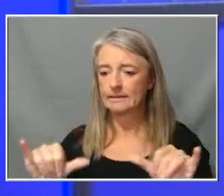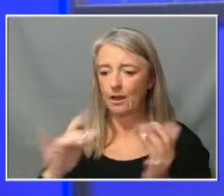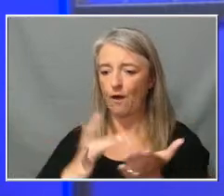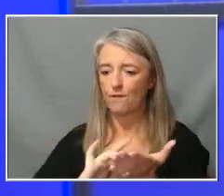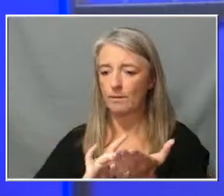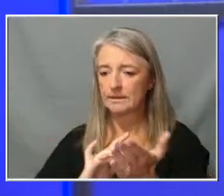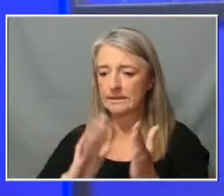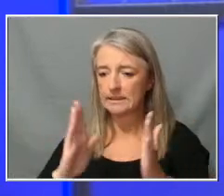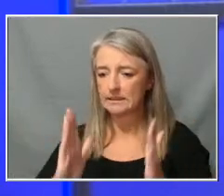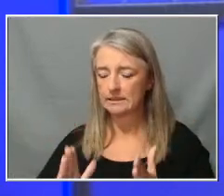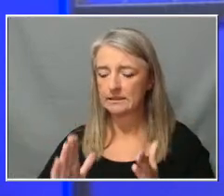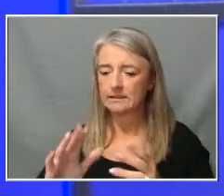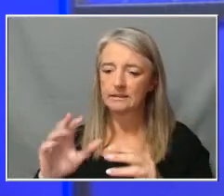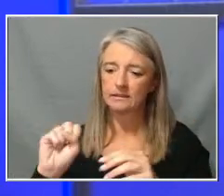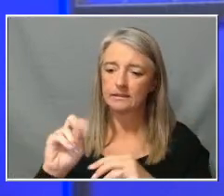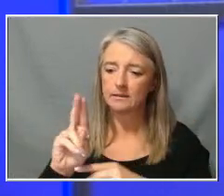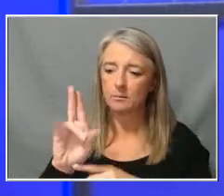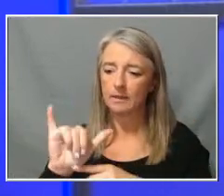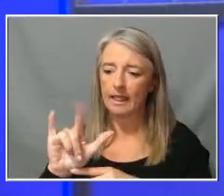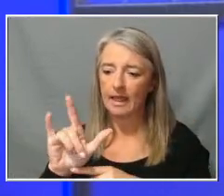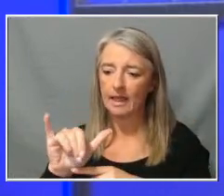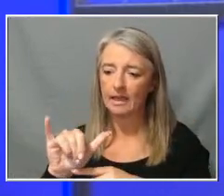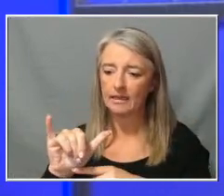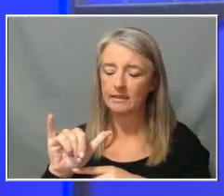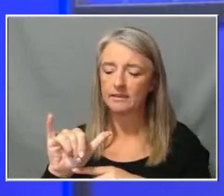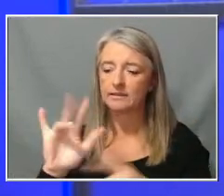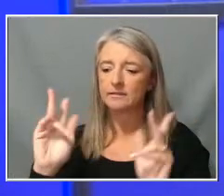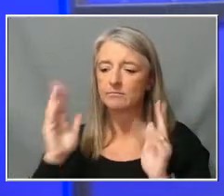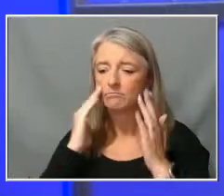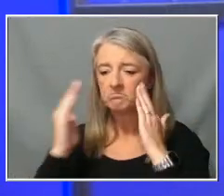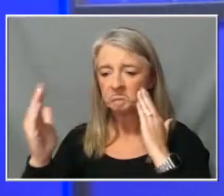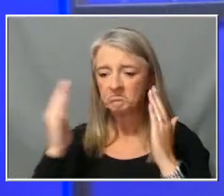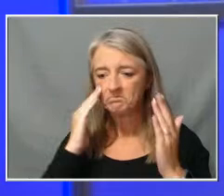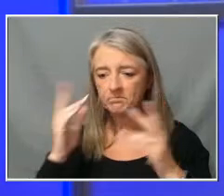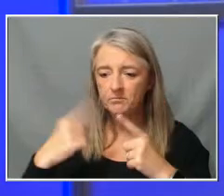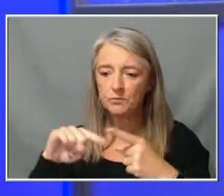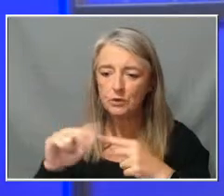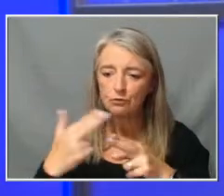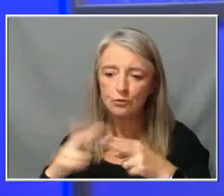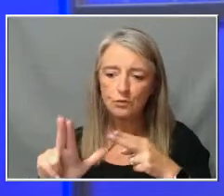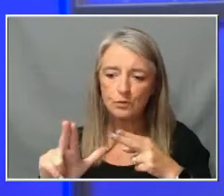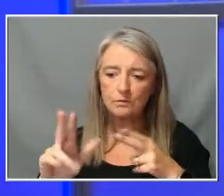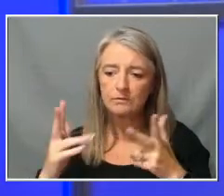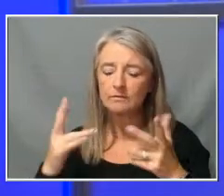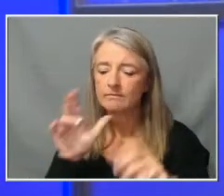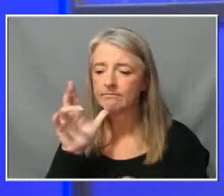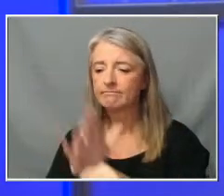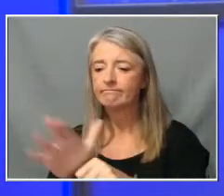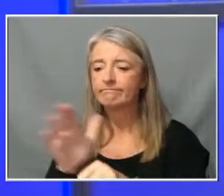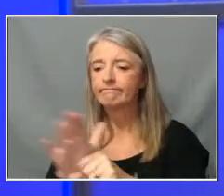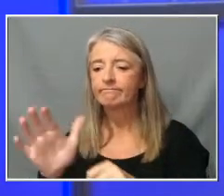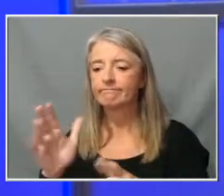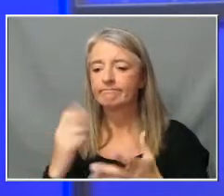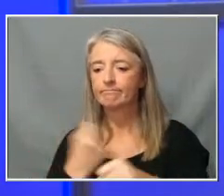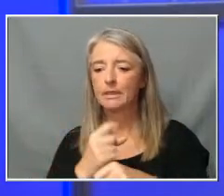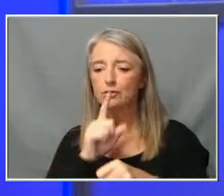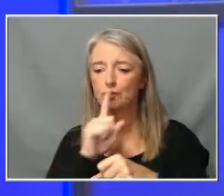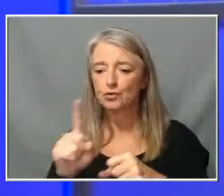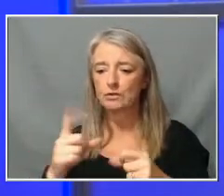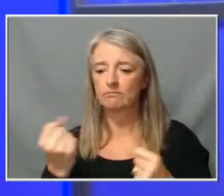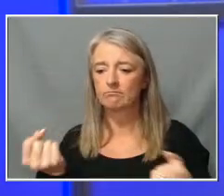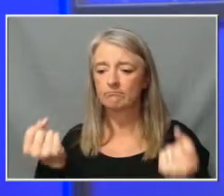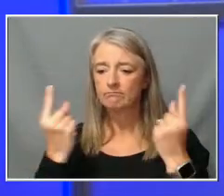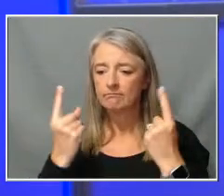our supply chain people are always aware of these things. They keep their feelers out just to make sure and understand about